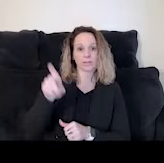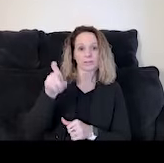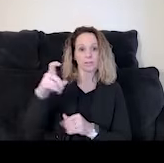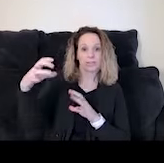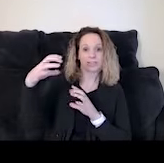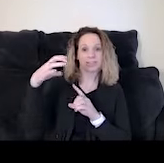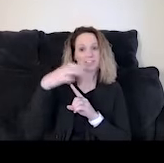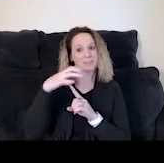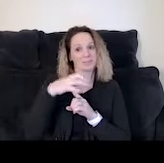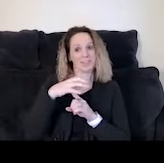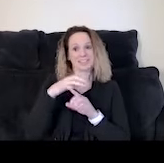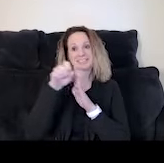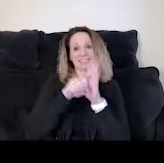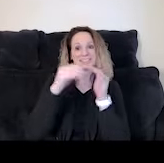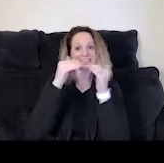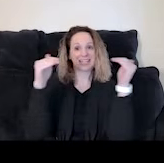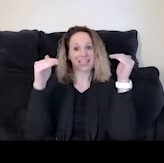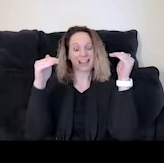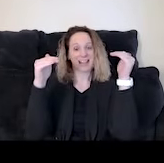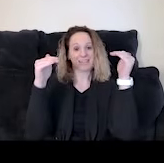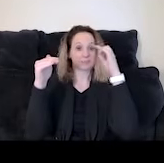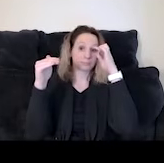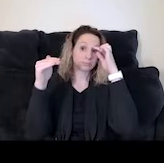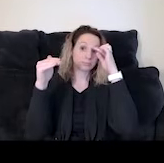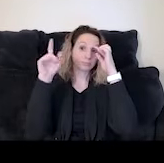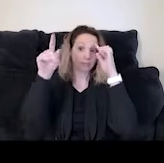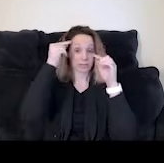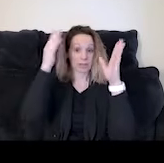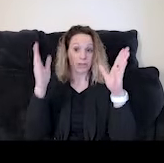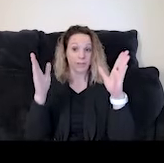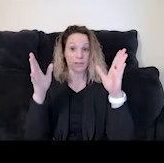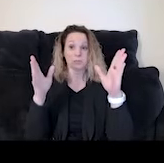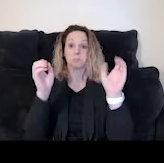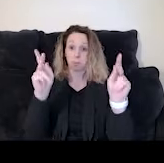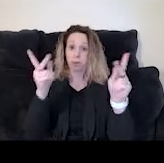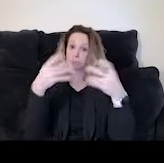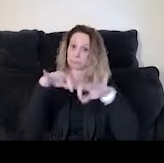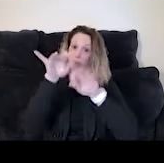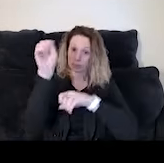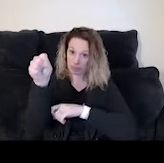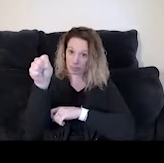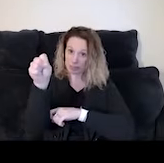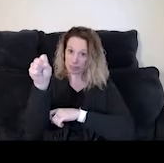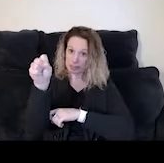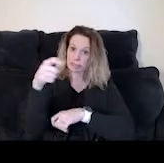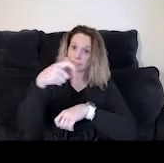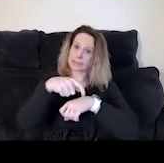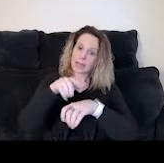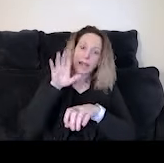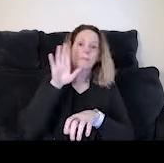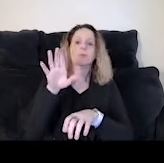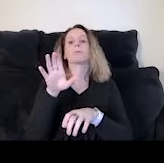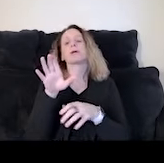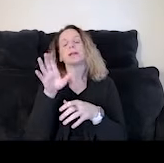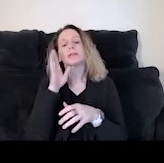champions at the state level. We needed the governor to say, this is important. We're going to invest the time, we're going to invest the